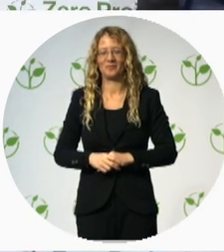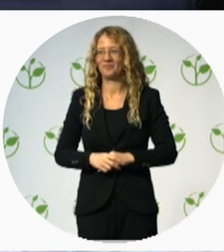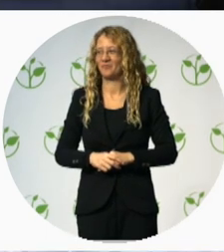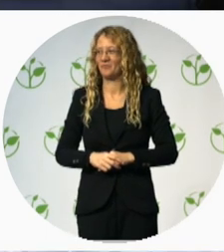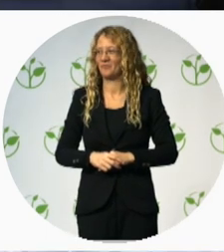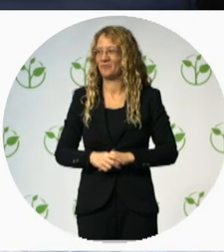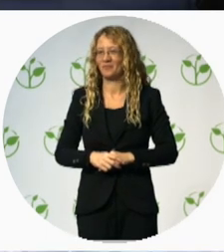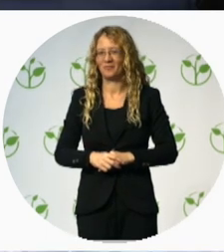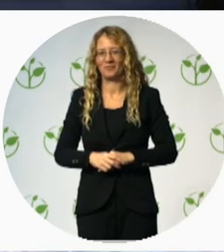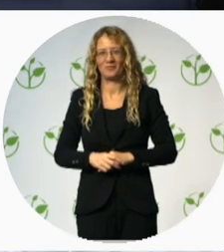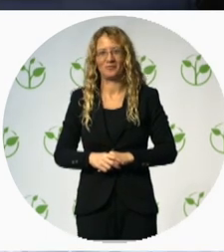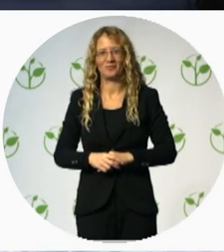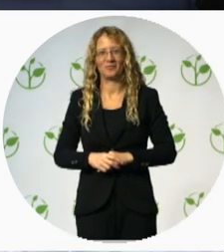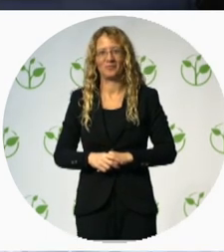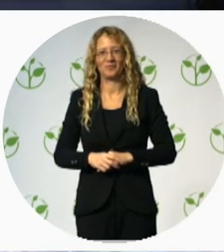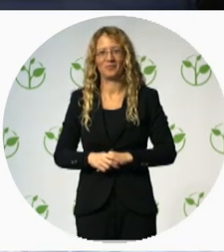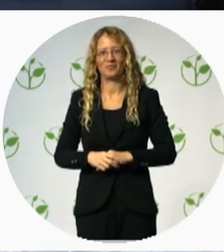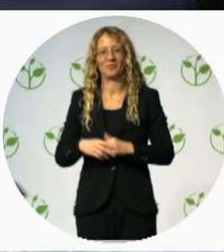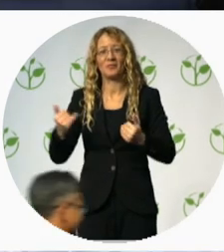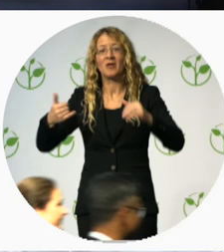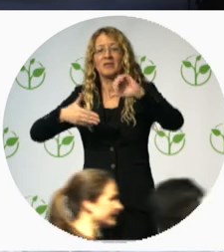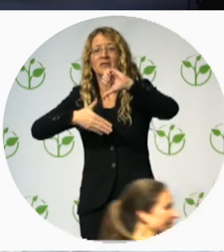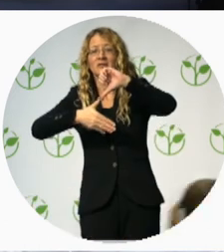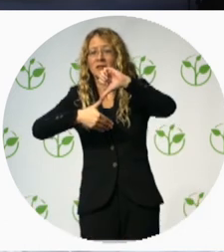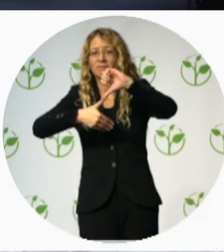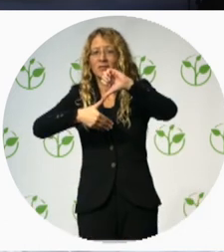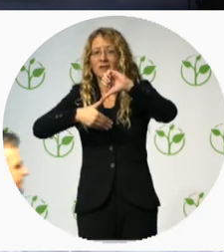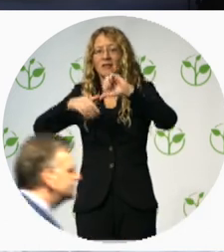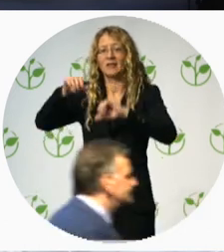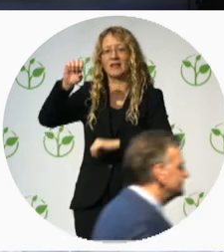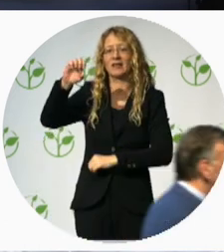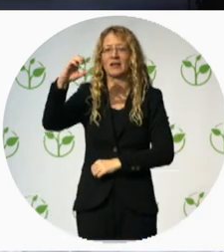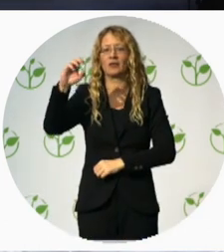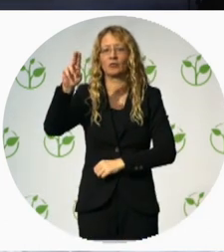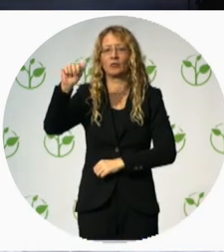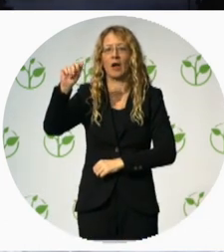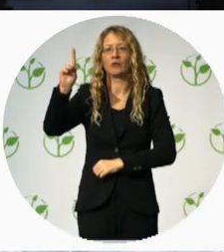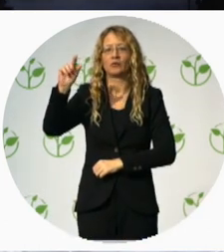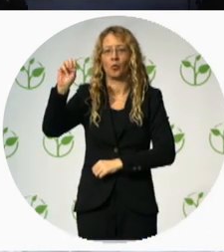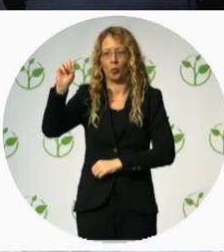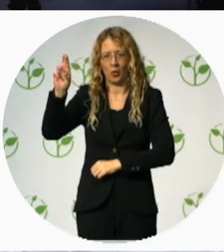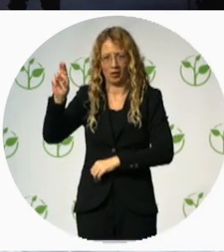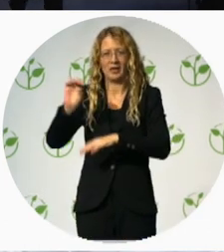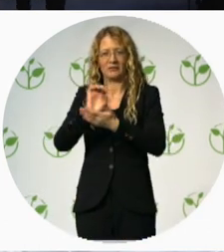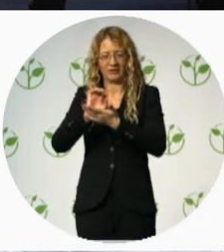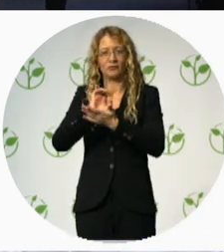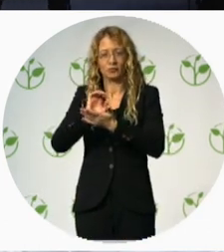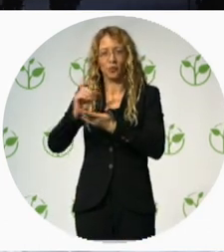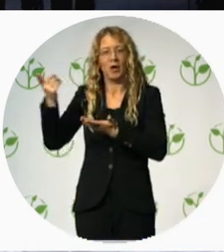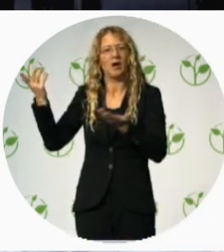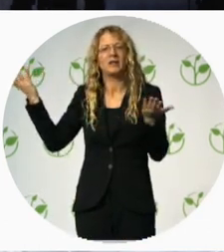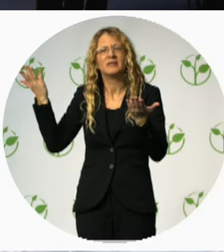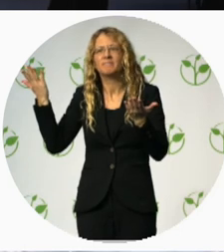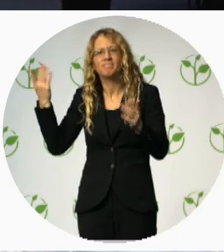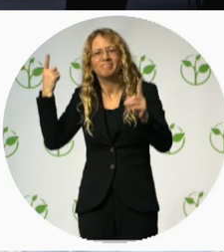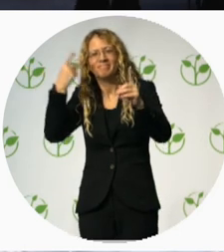Congratulations to South America for All from Ecuador. Together with its partners, South America for All, a travel company based